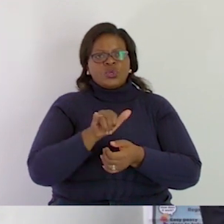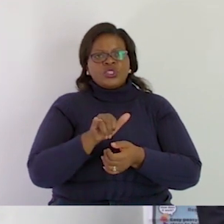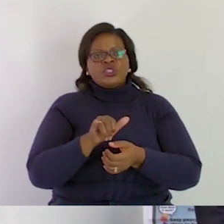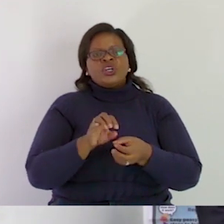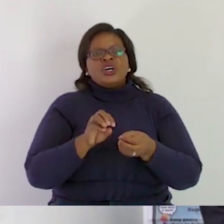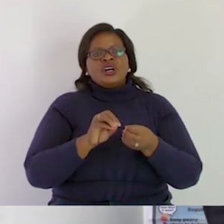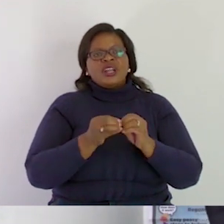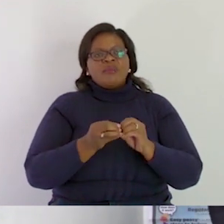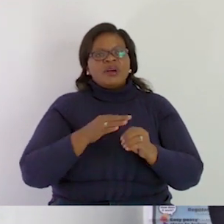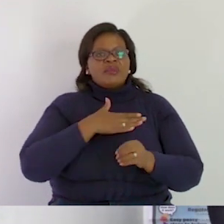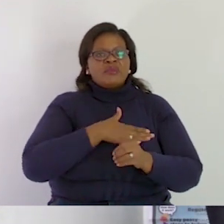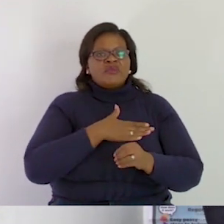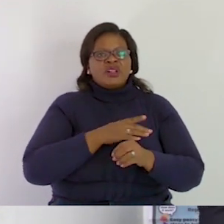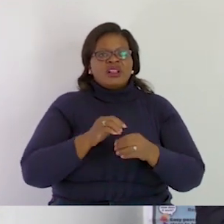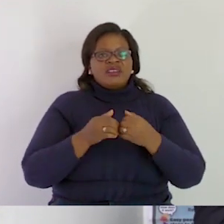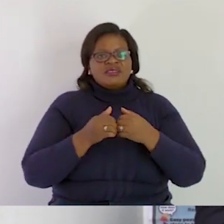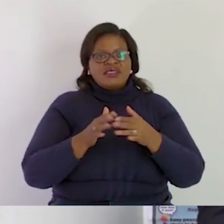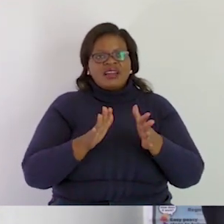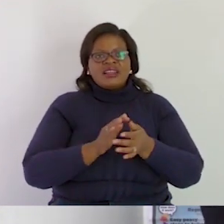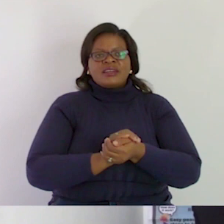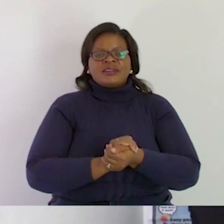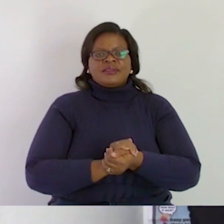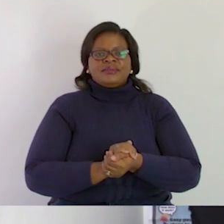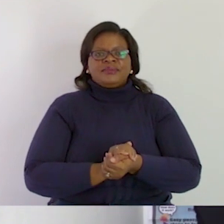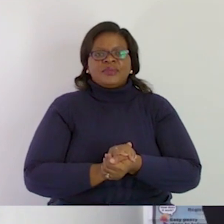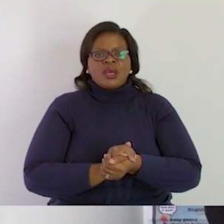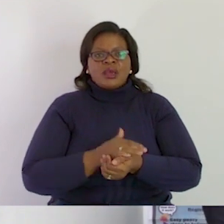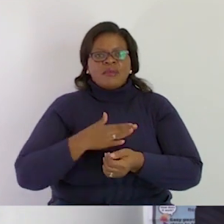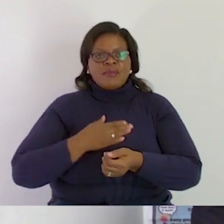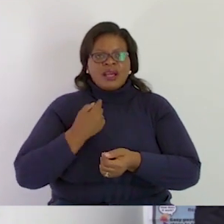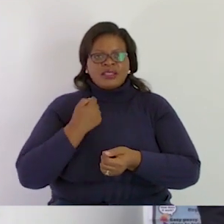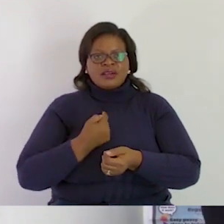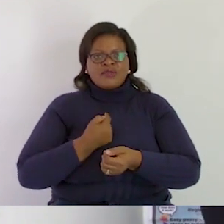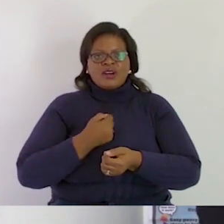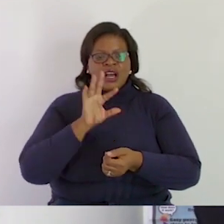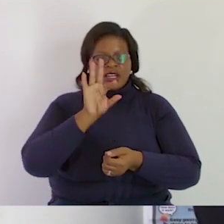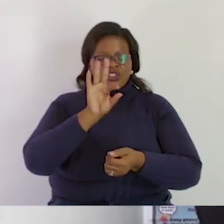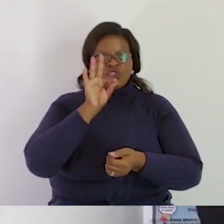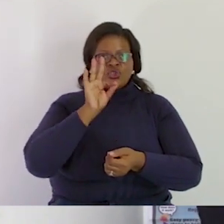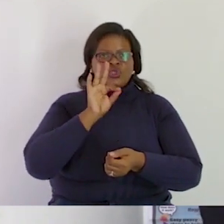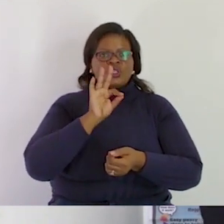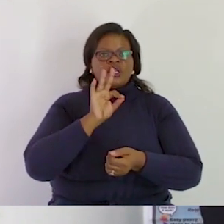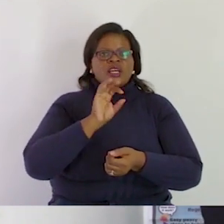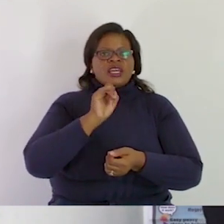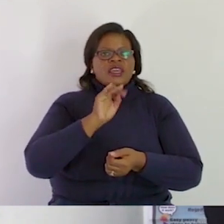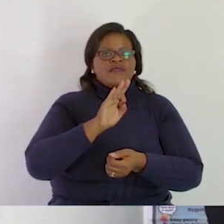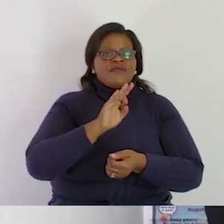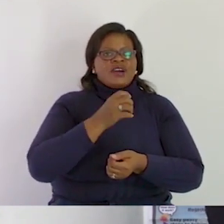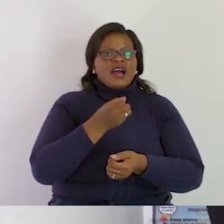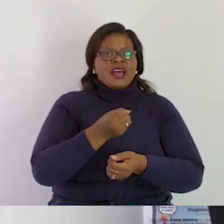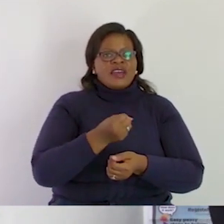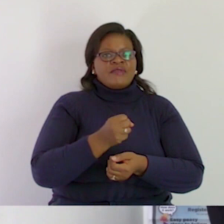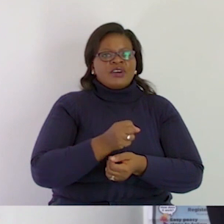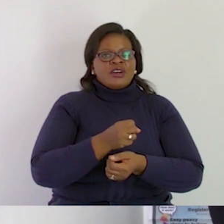feel is associated with the other. For me, I would choose to start with this one because I feel like if I add 2 to 3, I'll